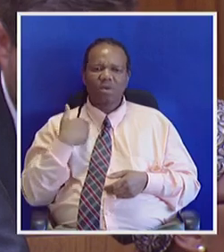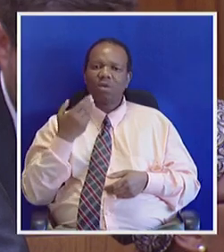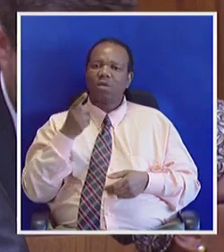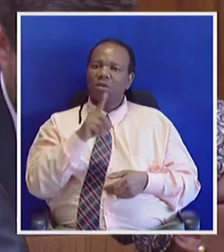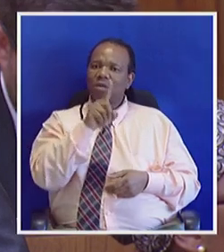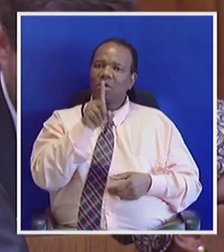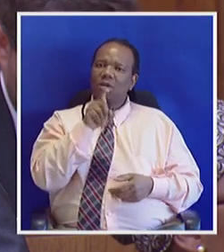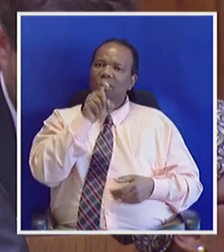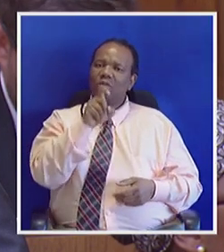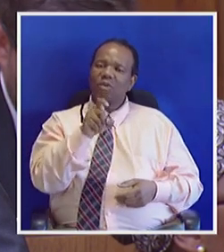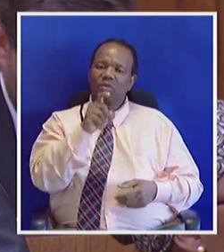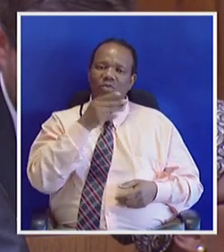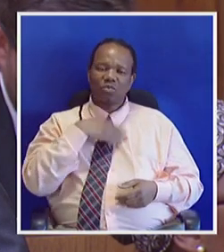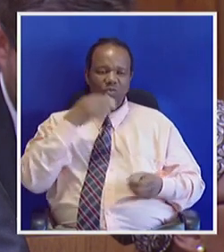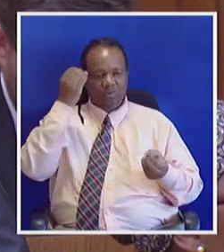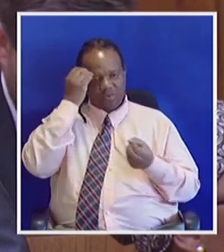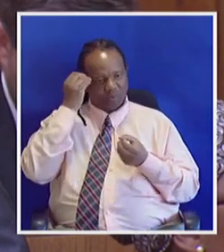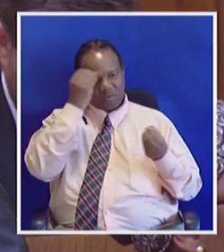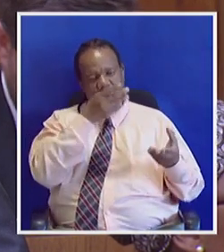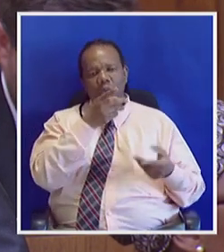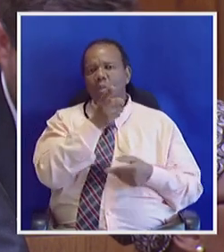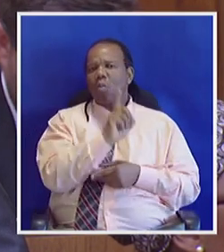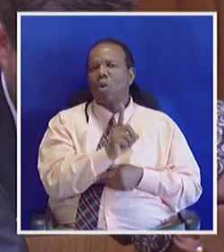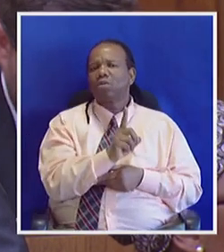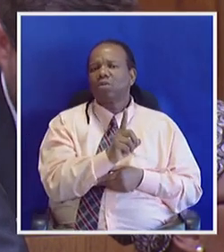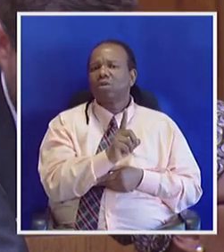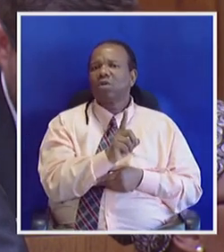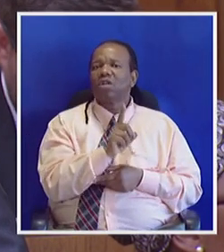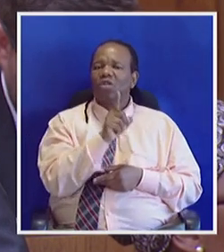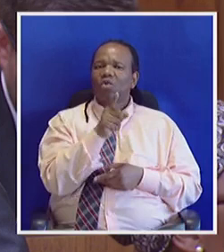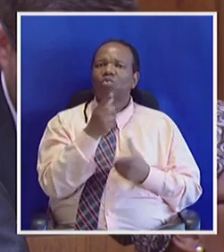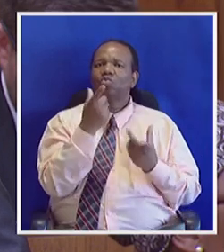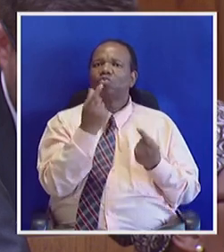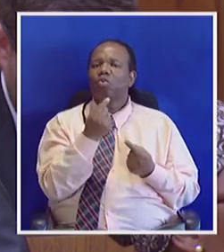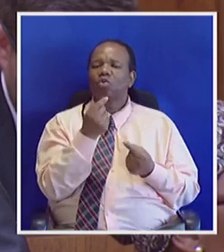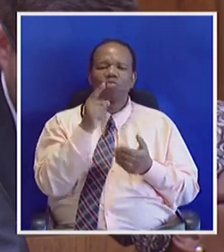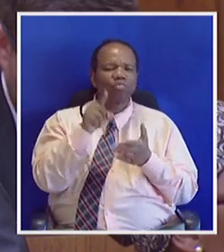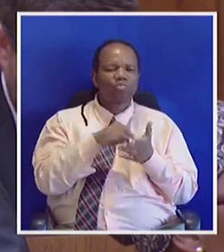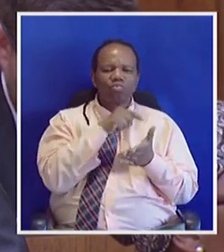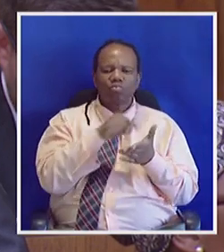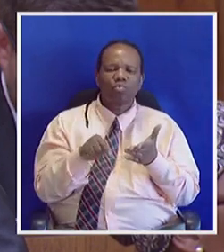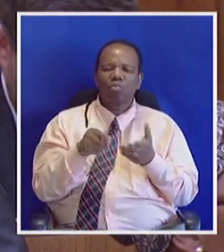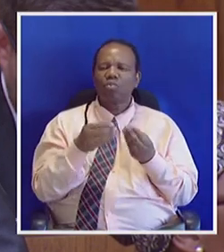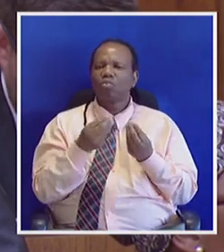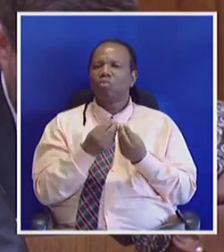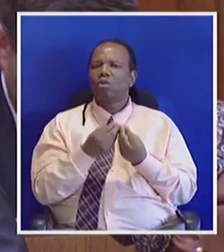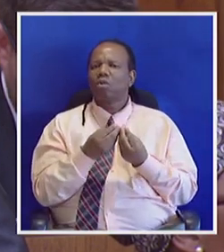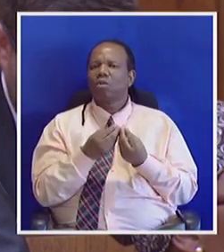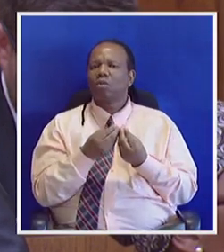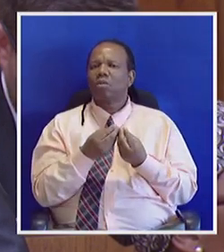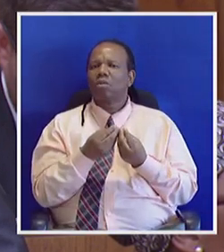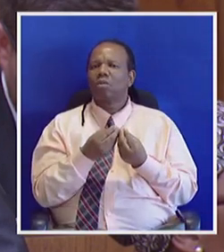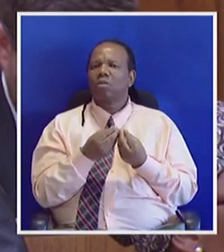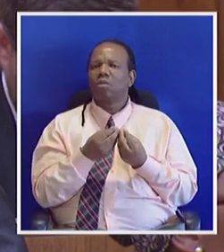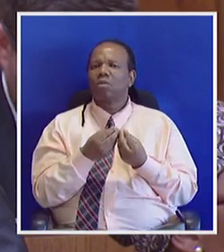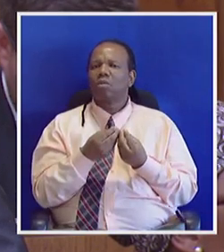ba e bang ba ntse ba yetsa ketswa mo futo tjena e soto hore e ske ya hlola e etsa hala bana ke ba a